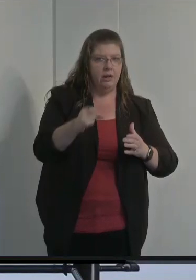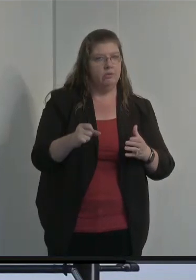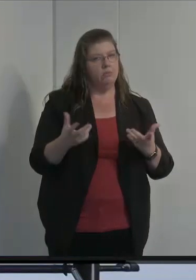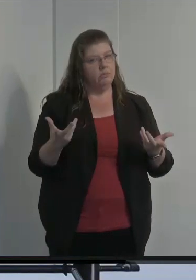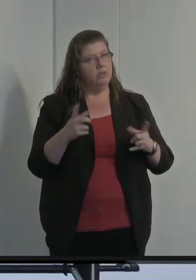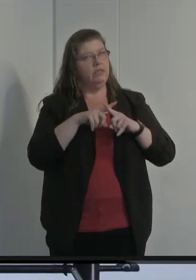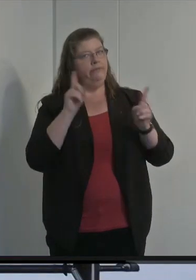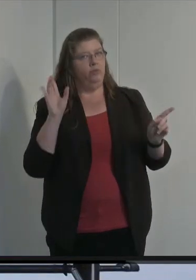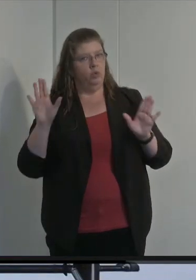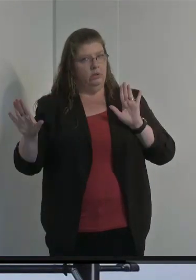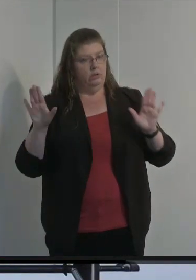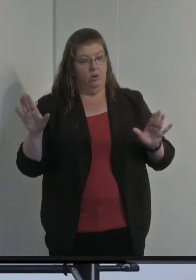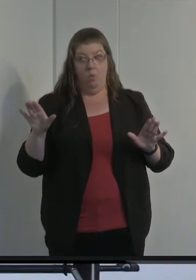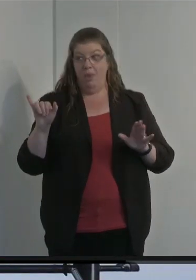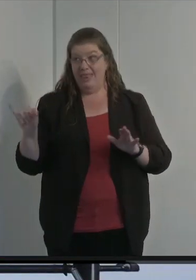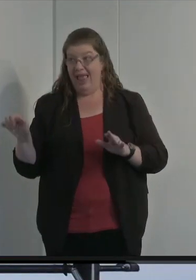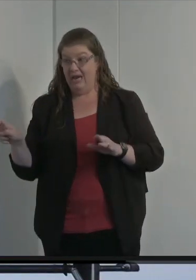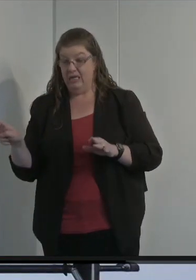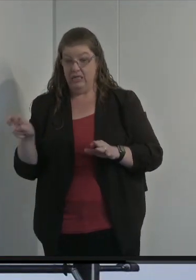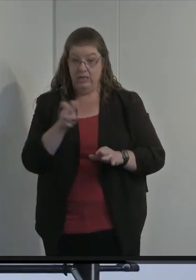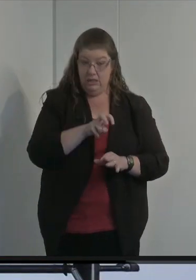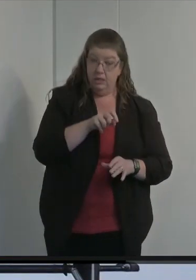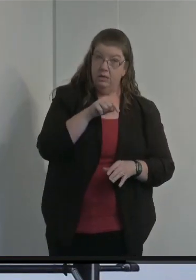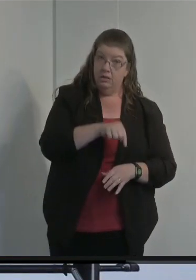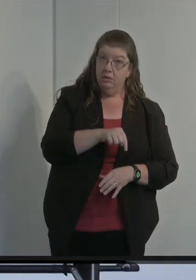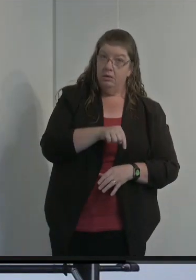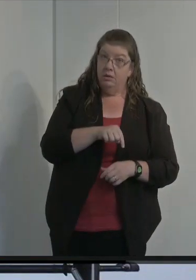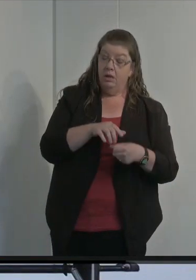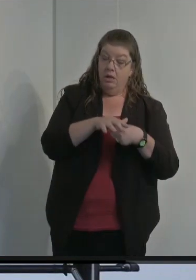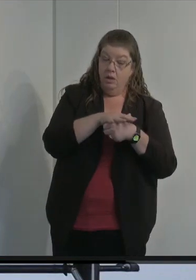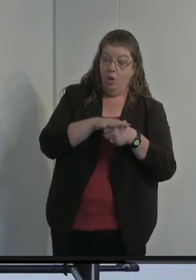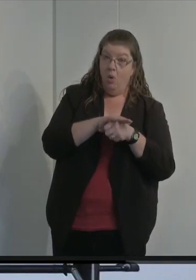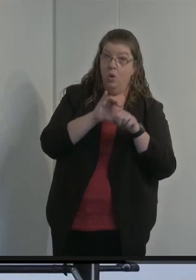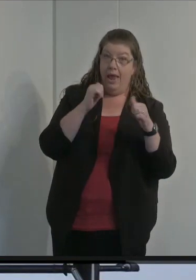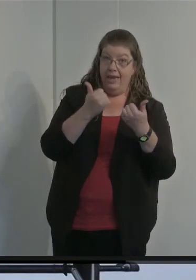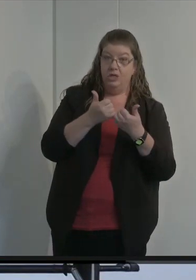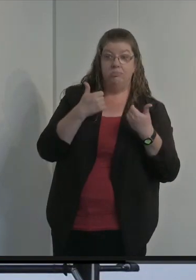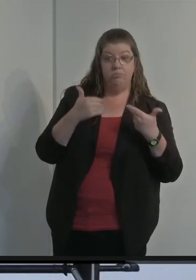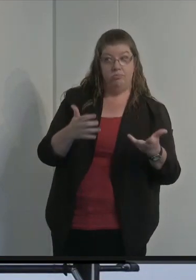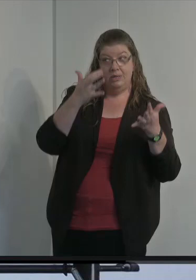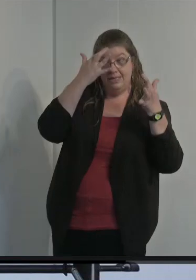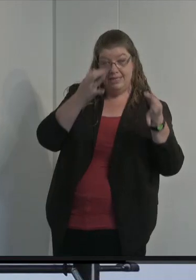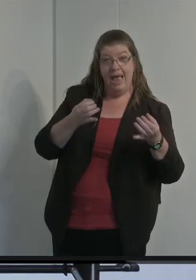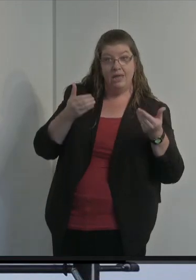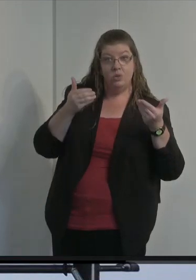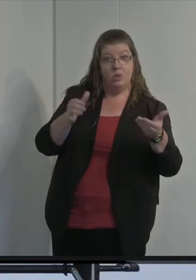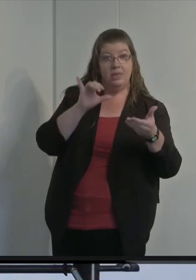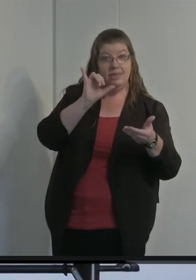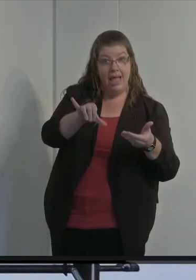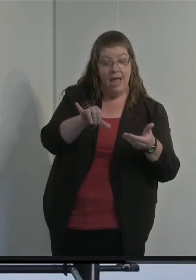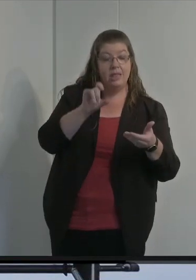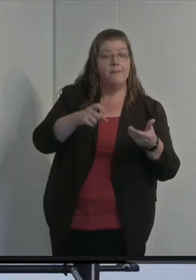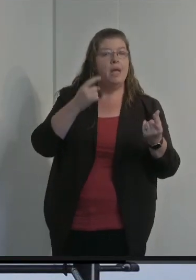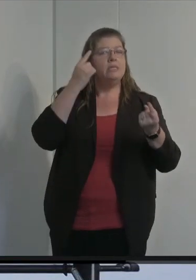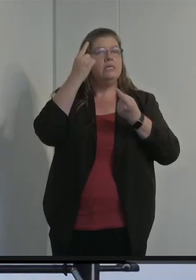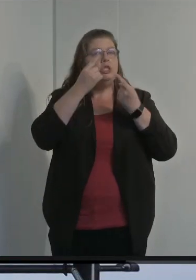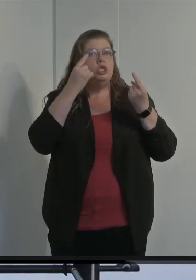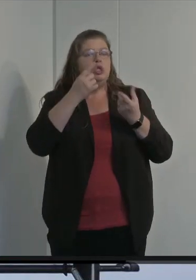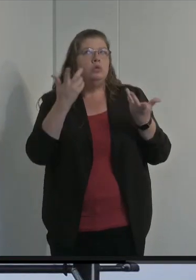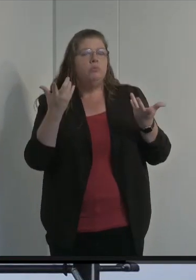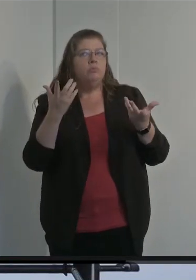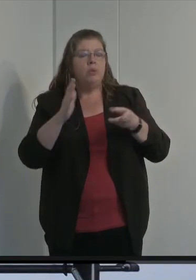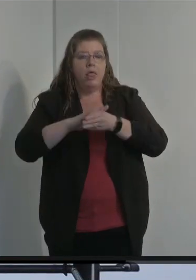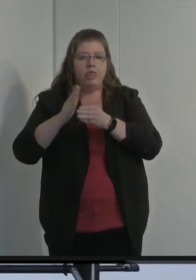When that trigger is reached and a local agency does make that choice, they also have to consider, what are